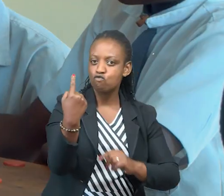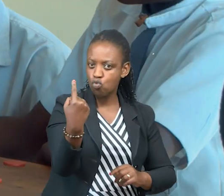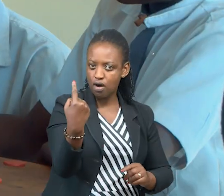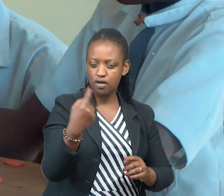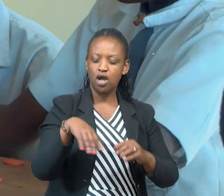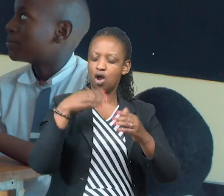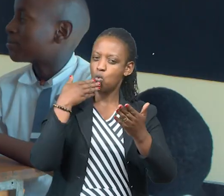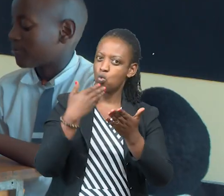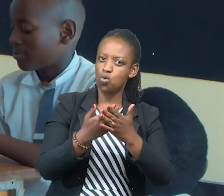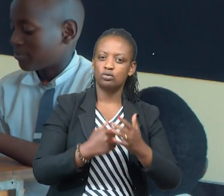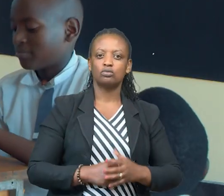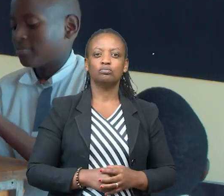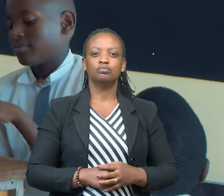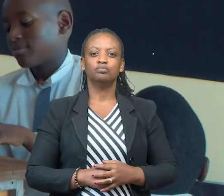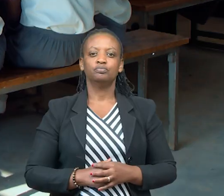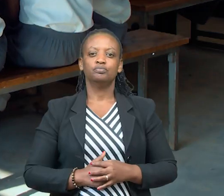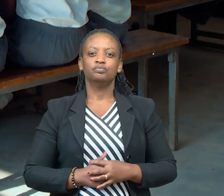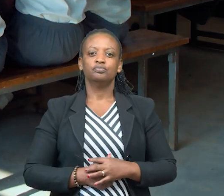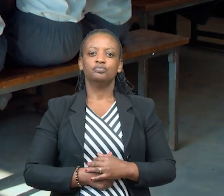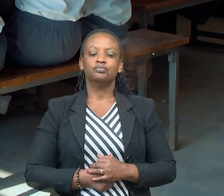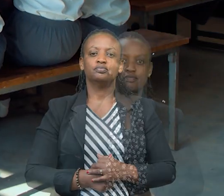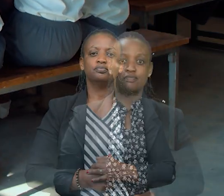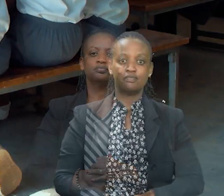1. Positive 1. Very good.